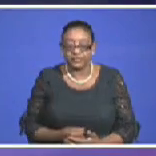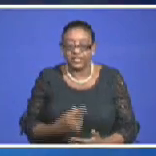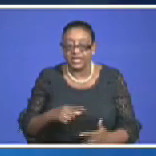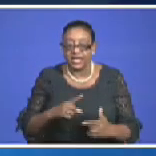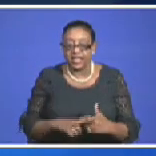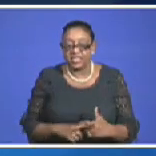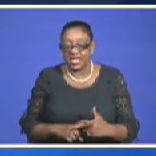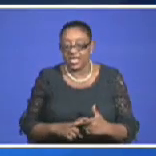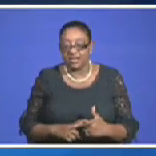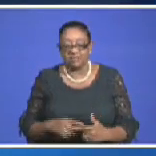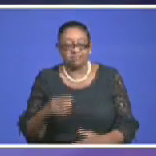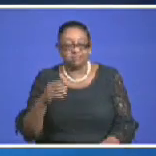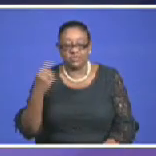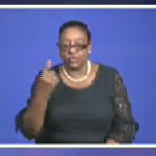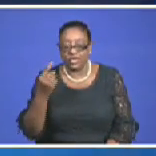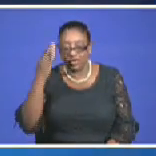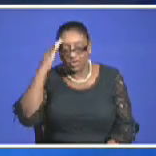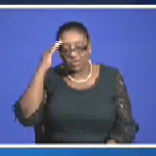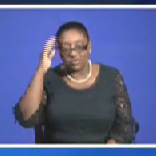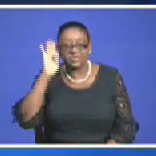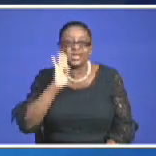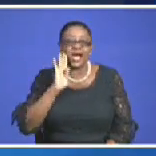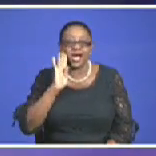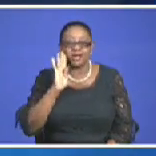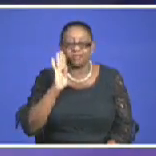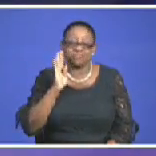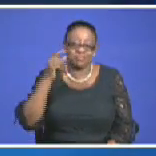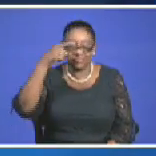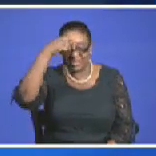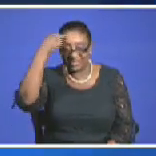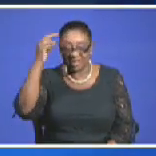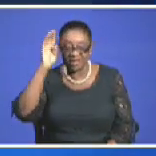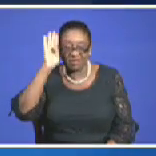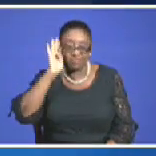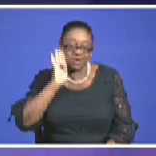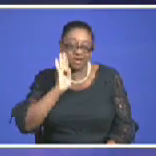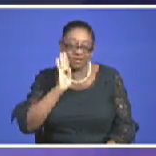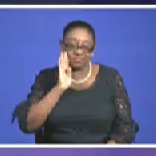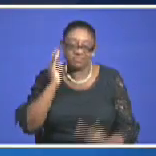by officers that he has a dark brown complexion with a medium build.